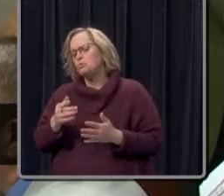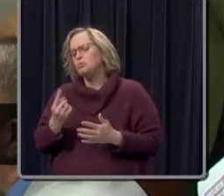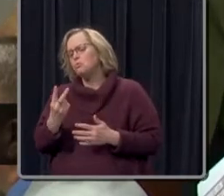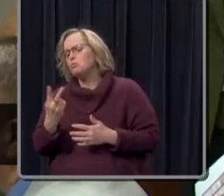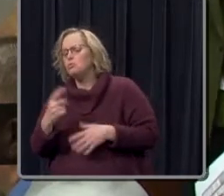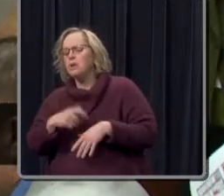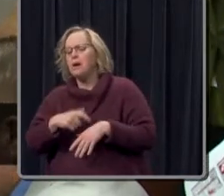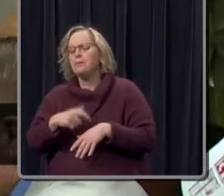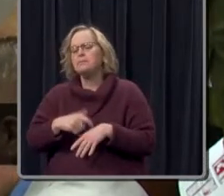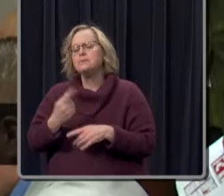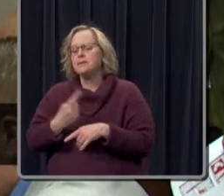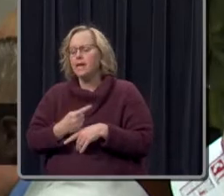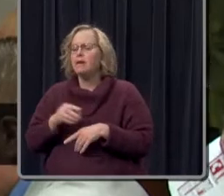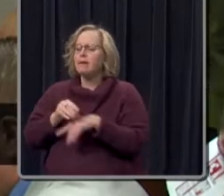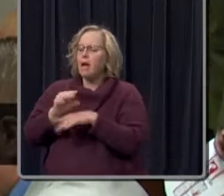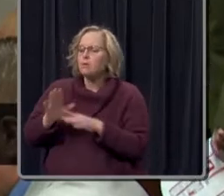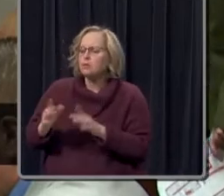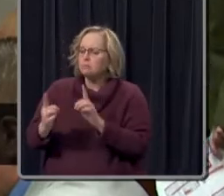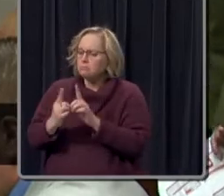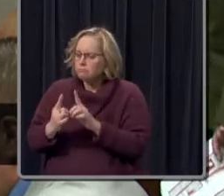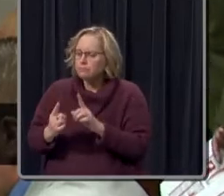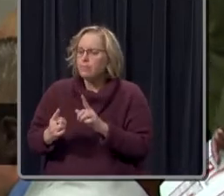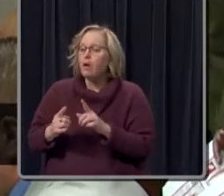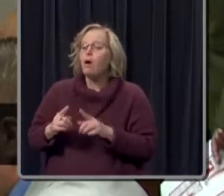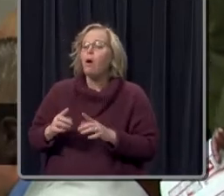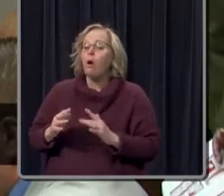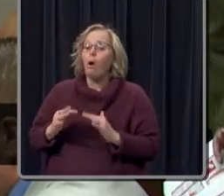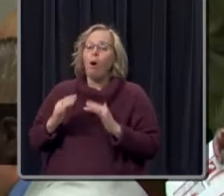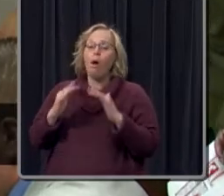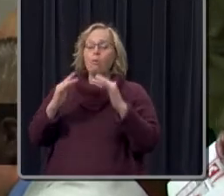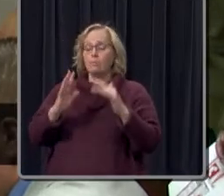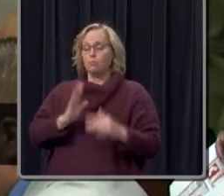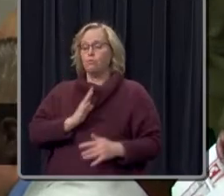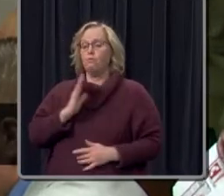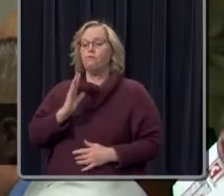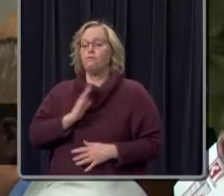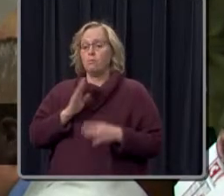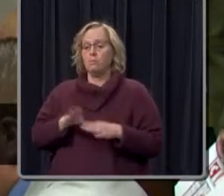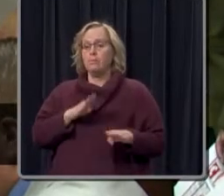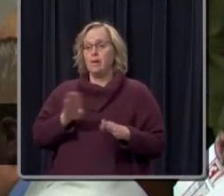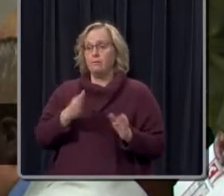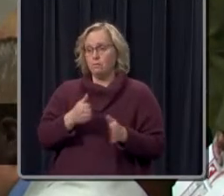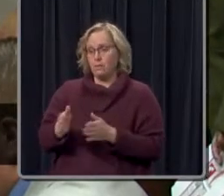a good start to the day, all the way up to formal behavior plans if that's something that's indicated.